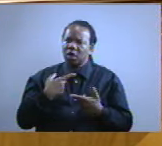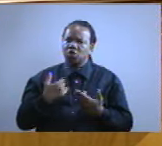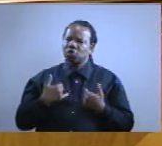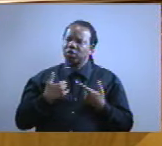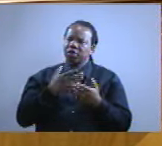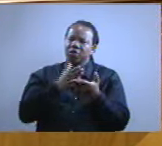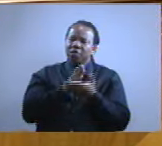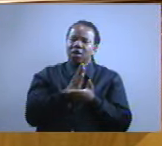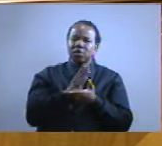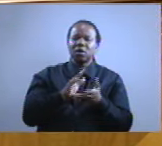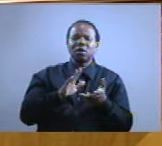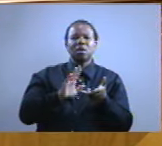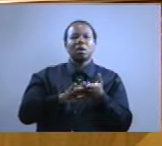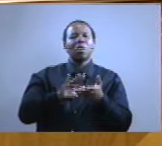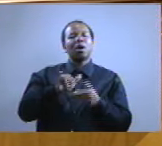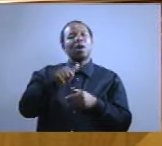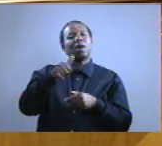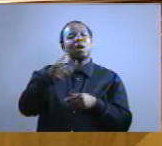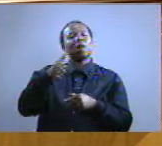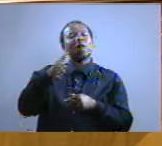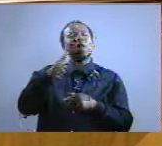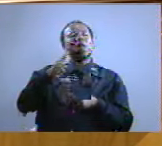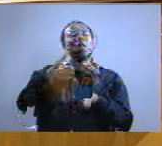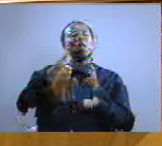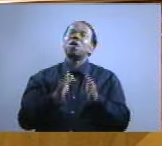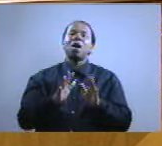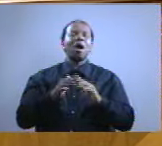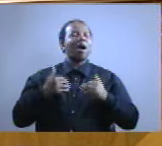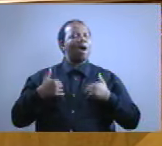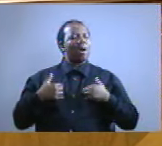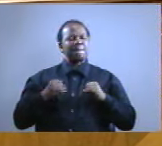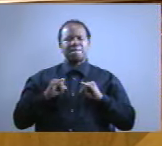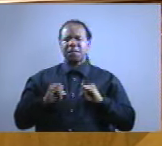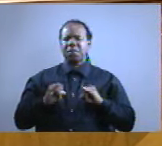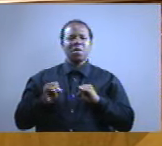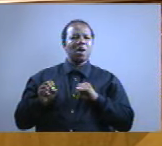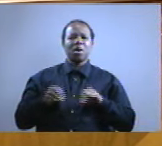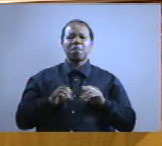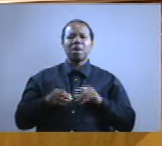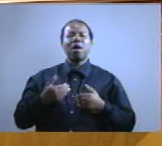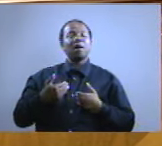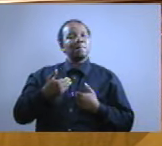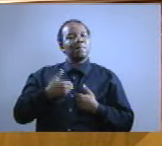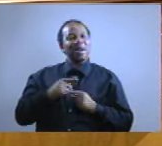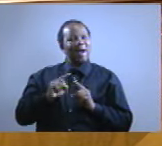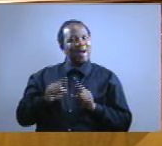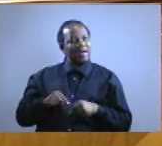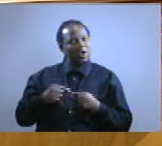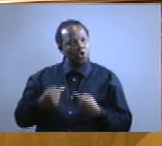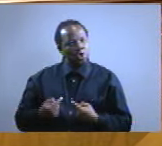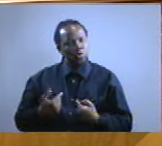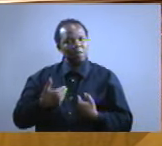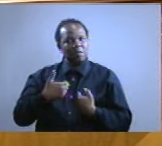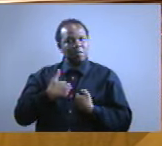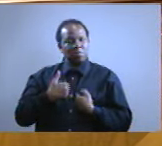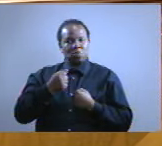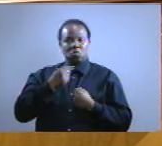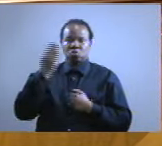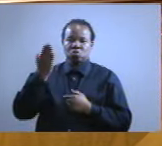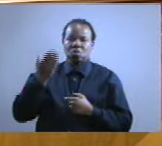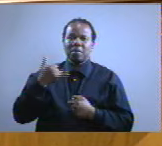The people who stay in the areas of Majaneng, that's me, more than knowing that I cannot address this house in my own